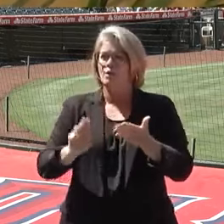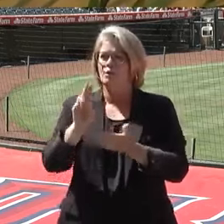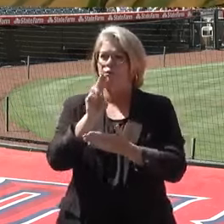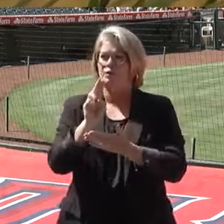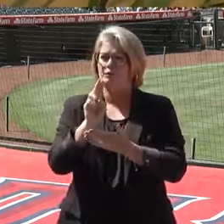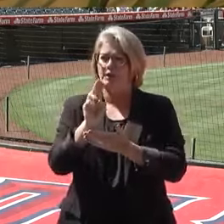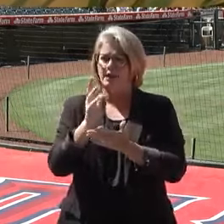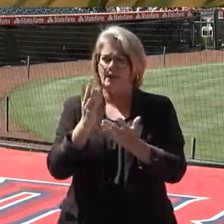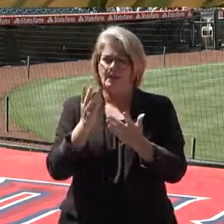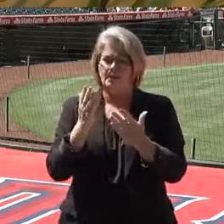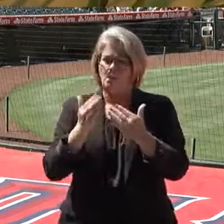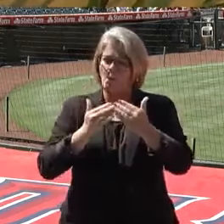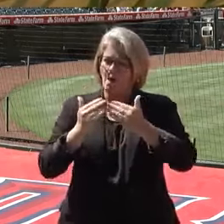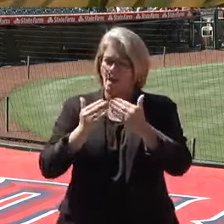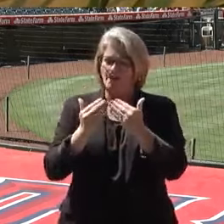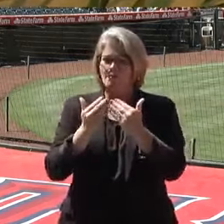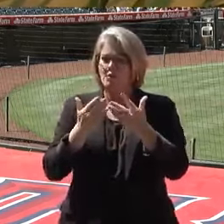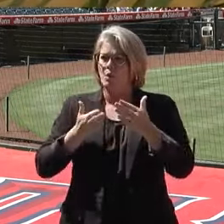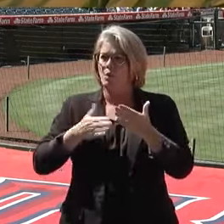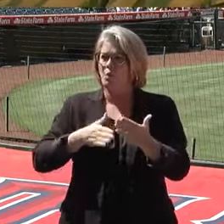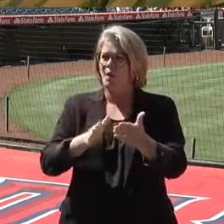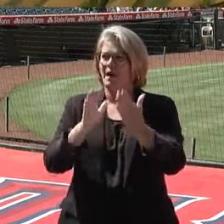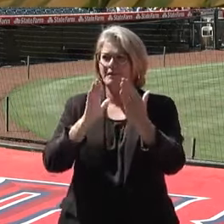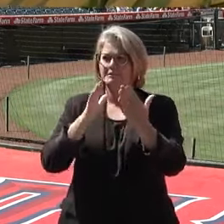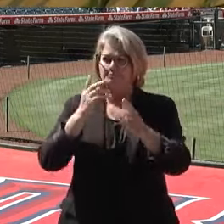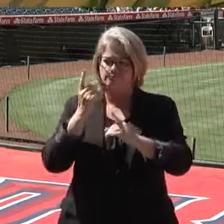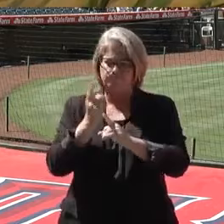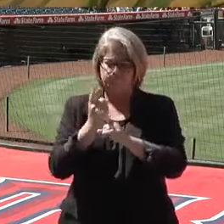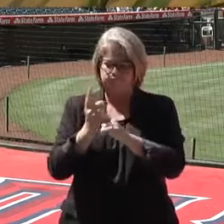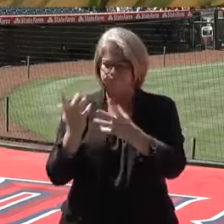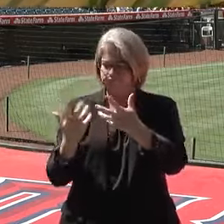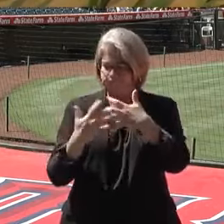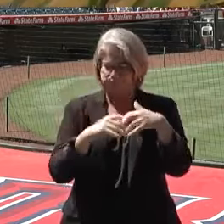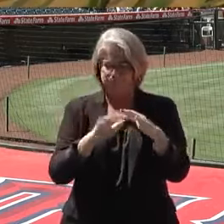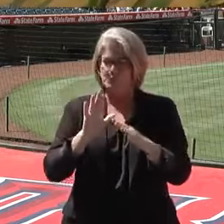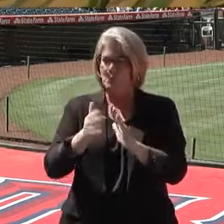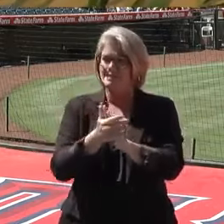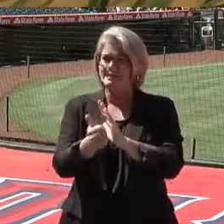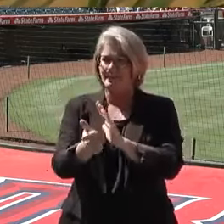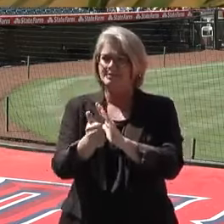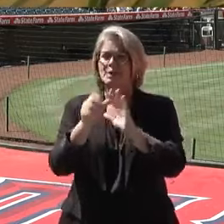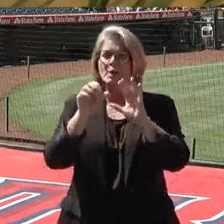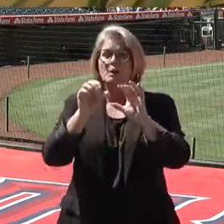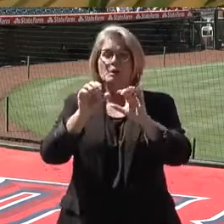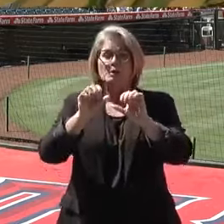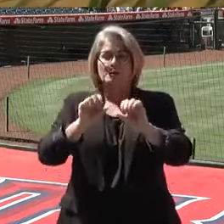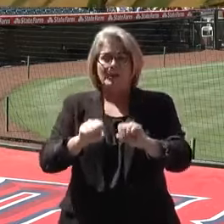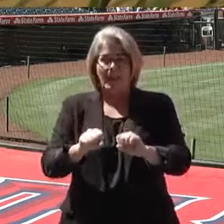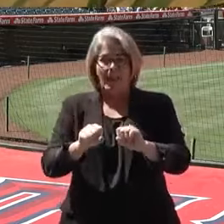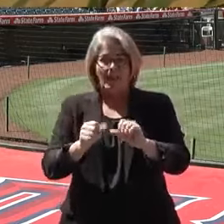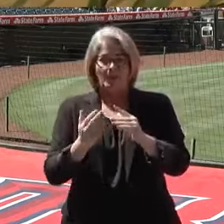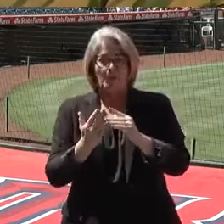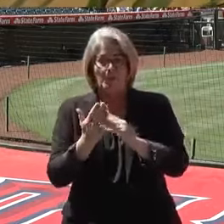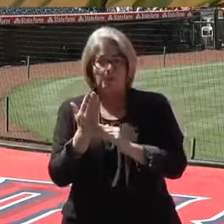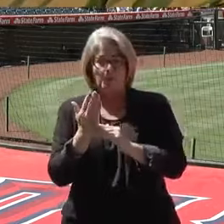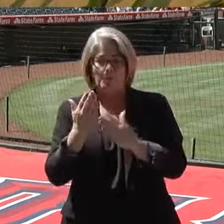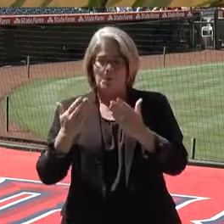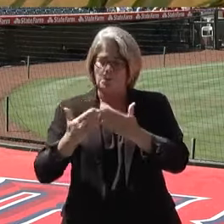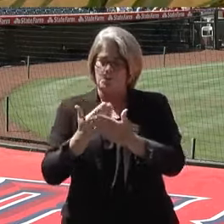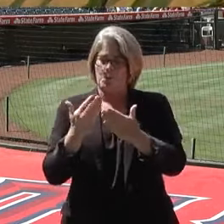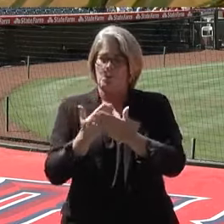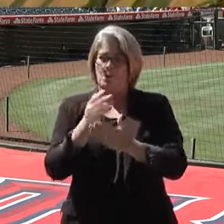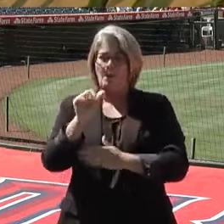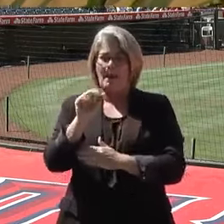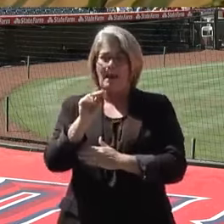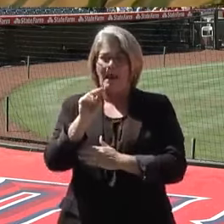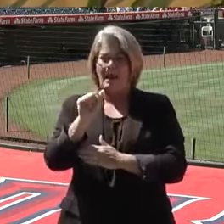you. Fortunately, that's easier to do and much more enjoyable now that we have the extraordinary Anna W.